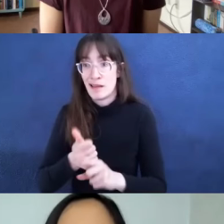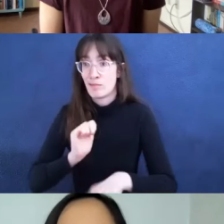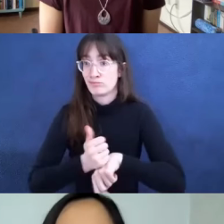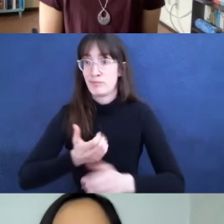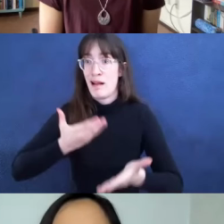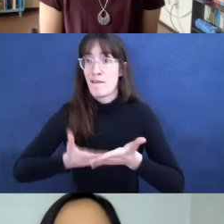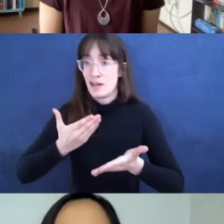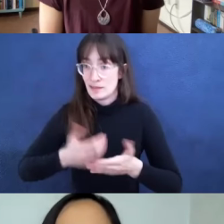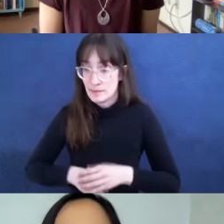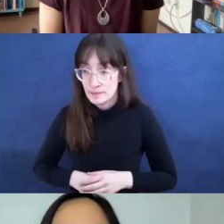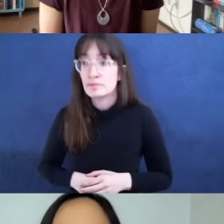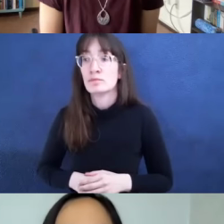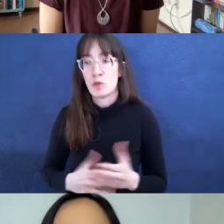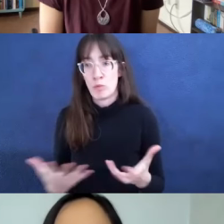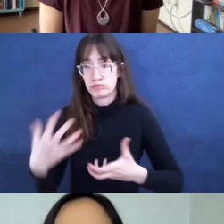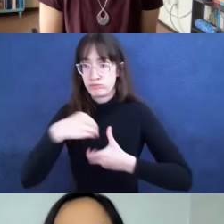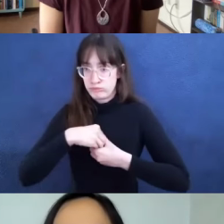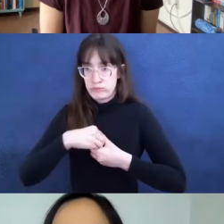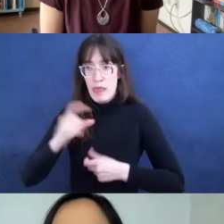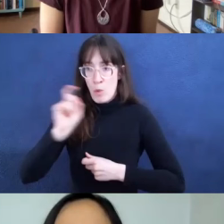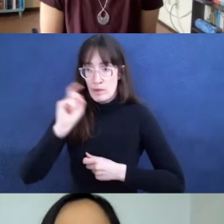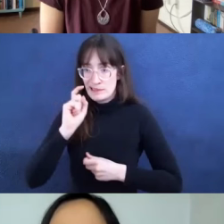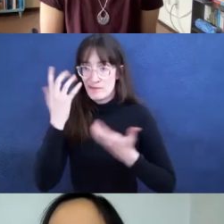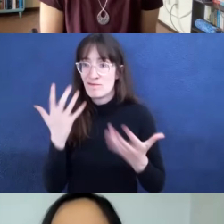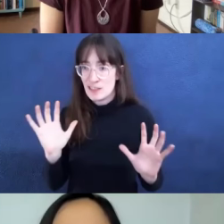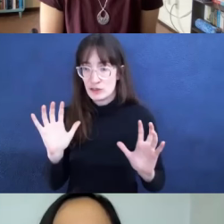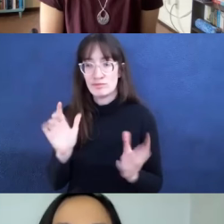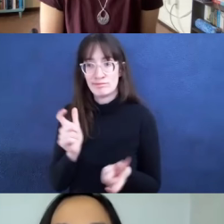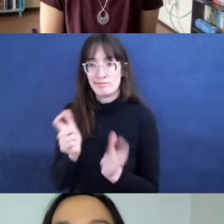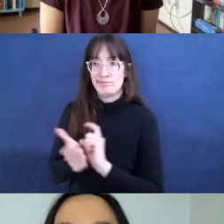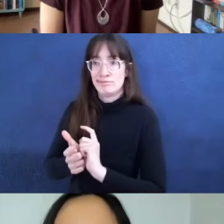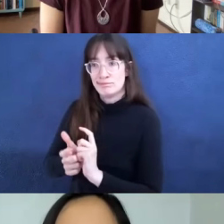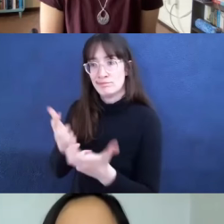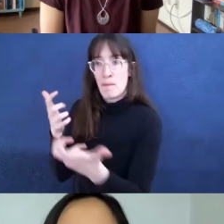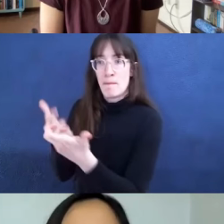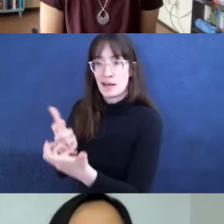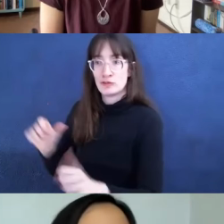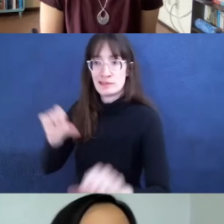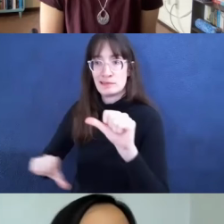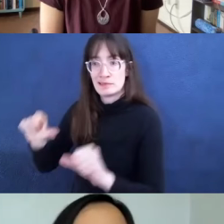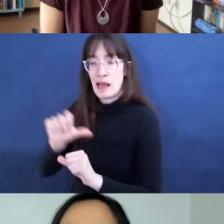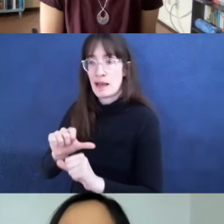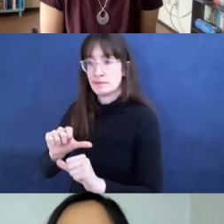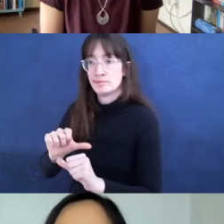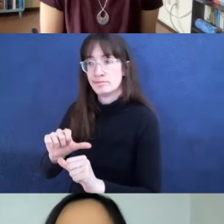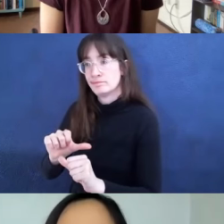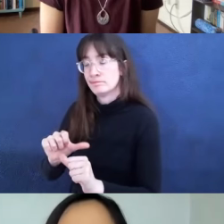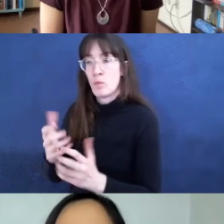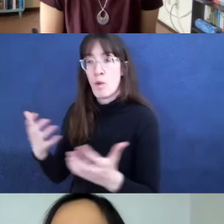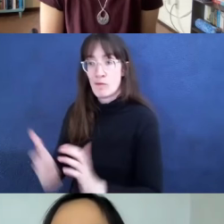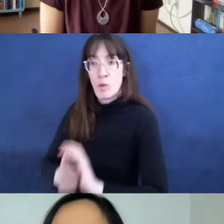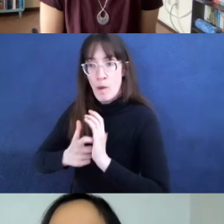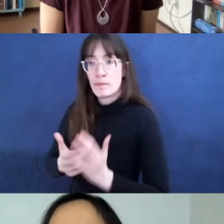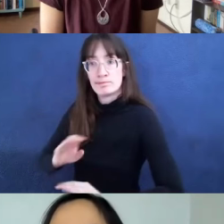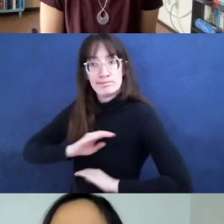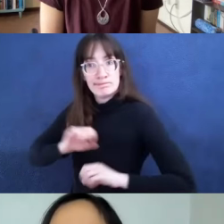inner wisdom that has been translated to meet whatever the scientific community has deemed necessary for it